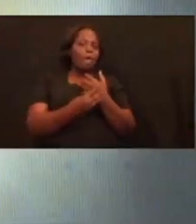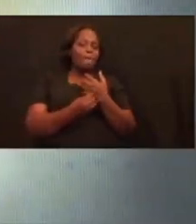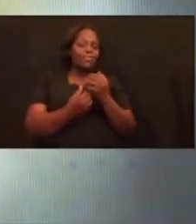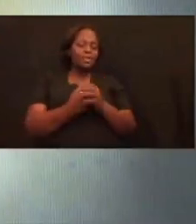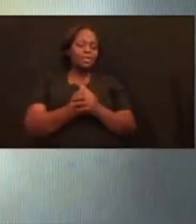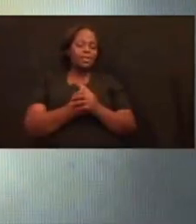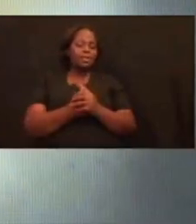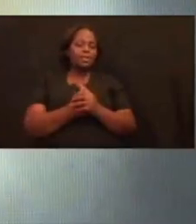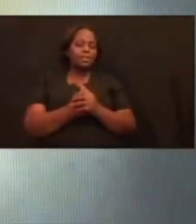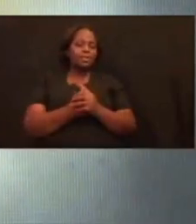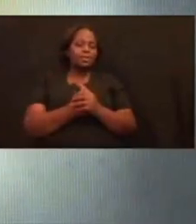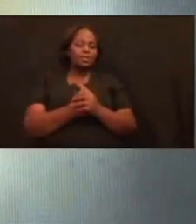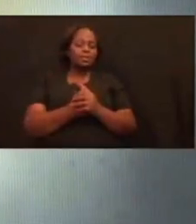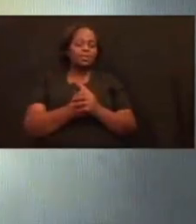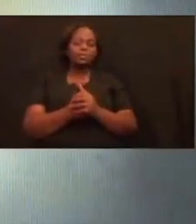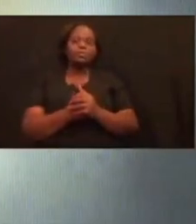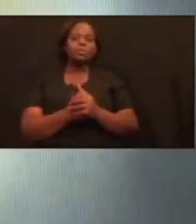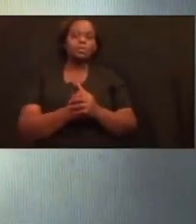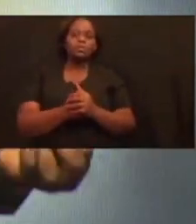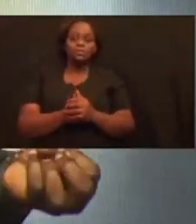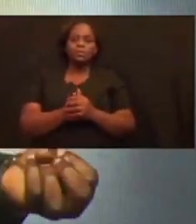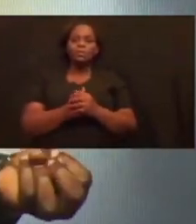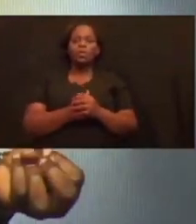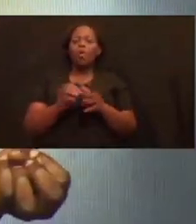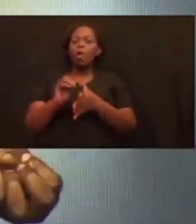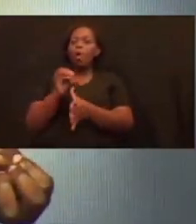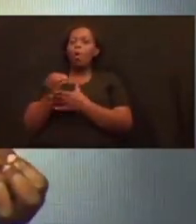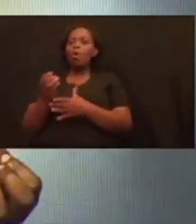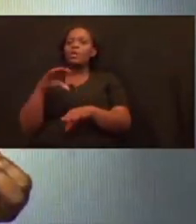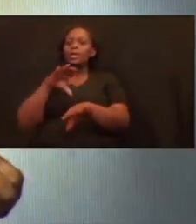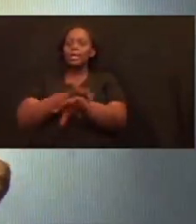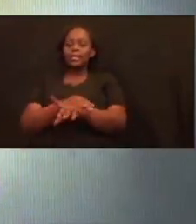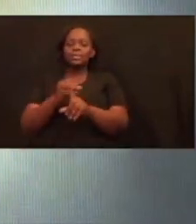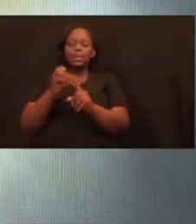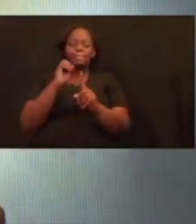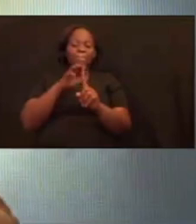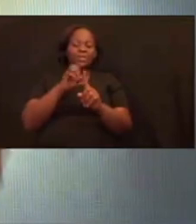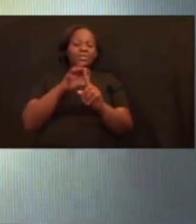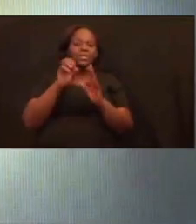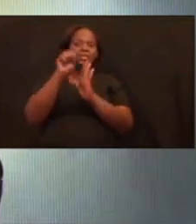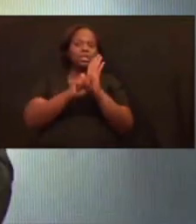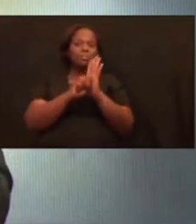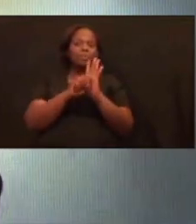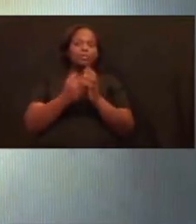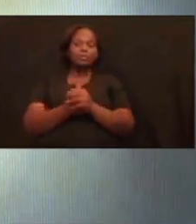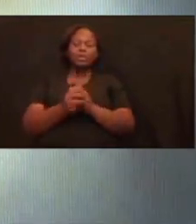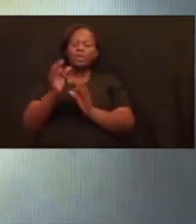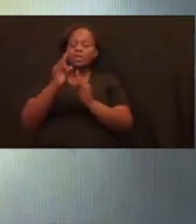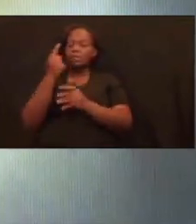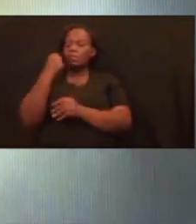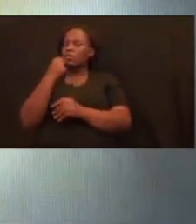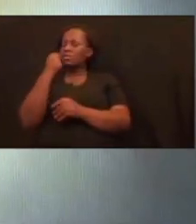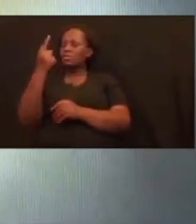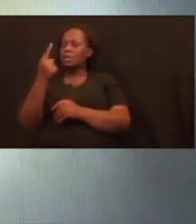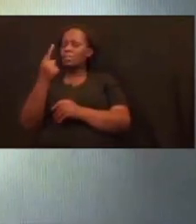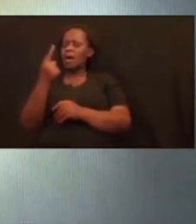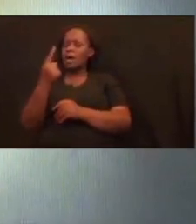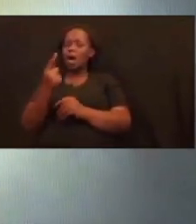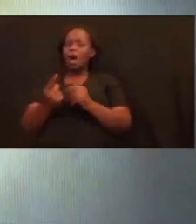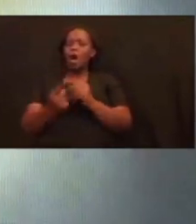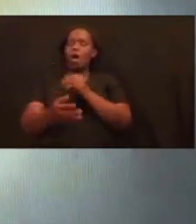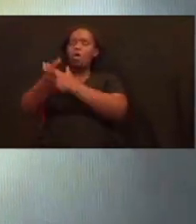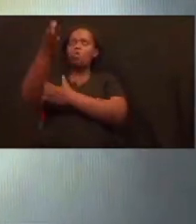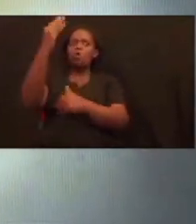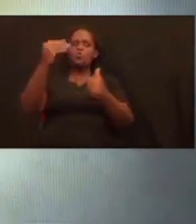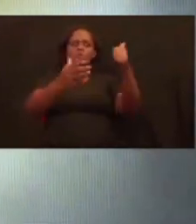ways that God preserves his dimensions. When you say the God of Abraham, the God of Isaac,